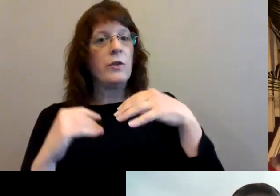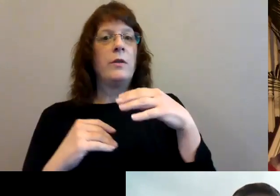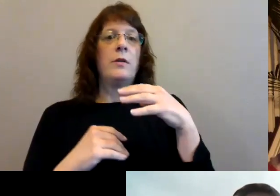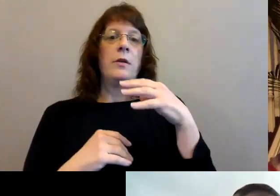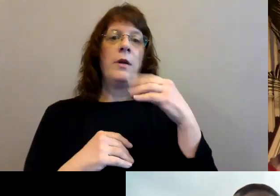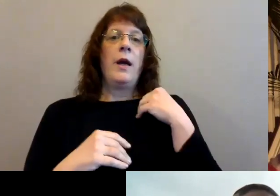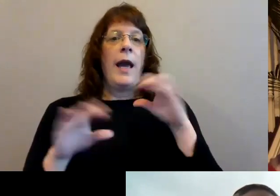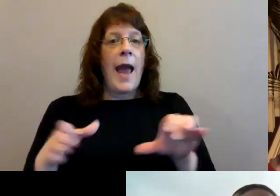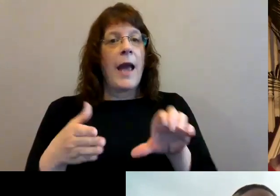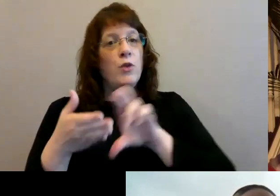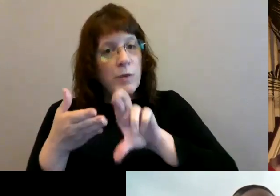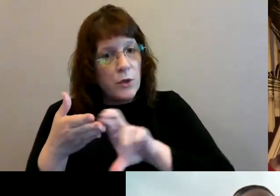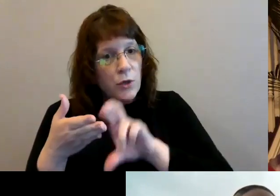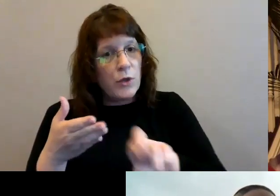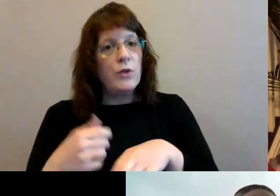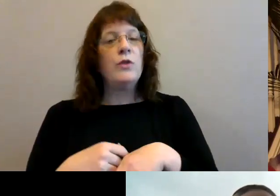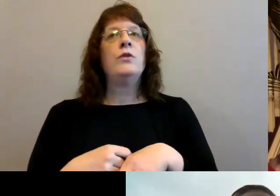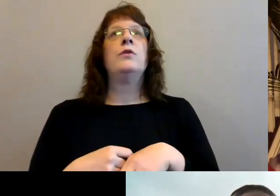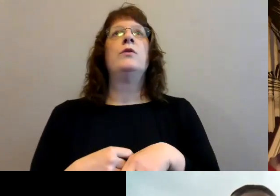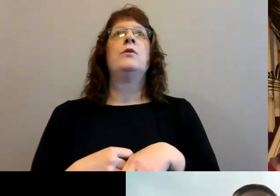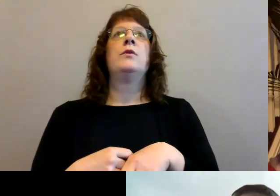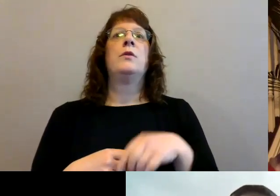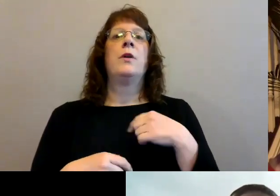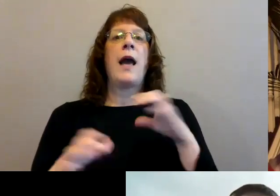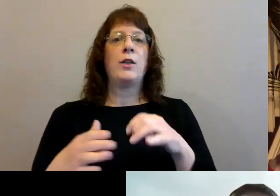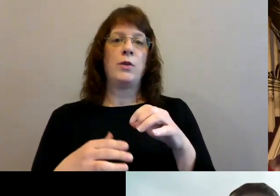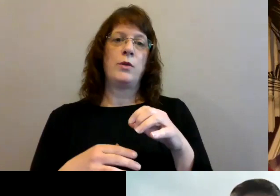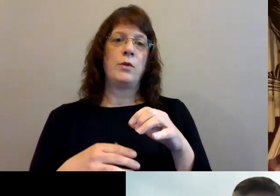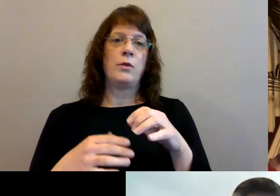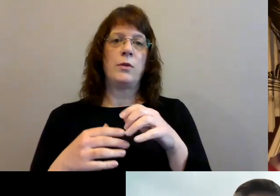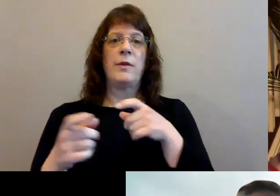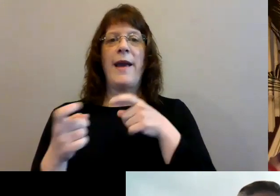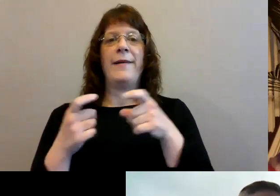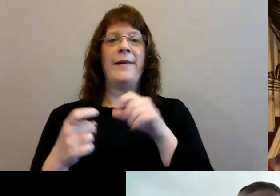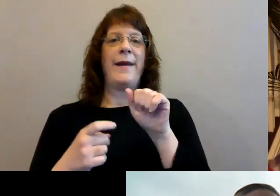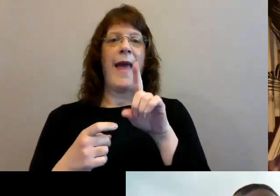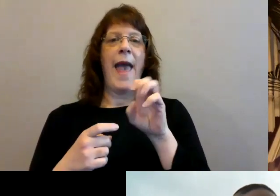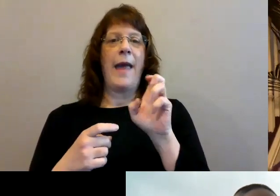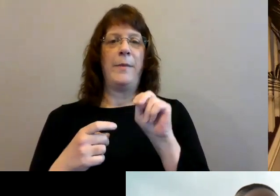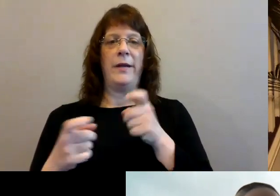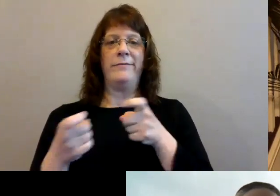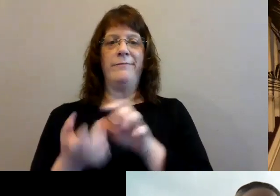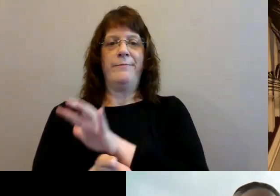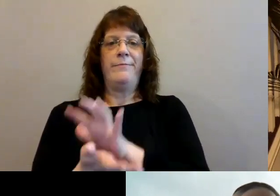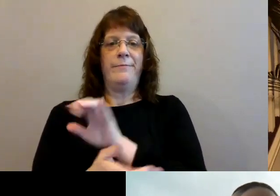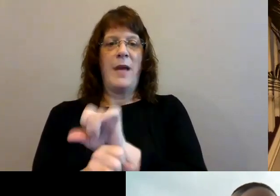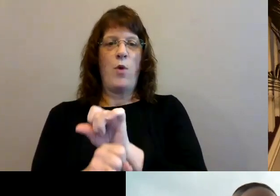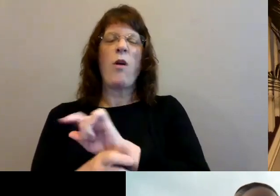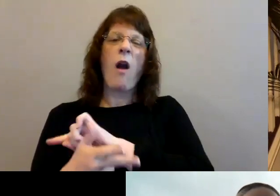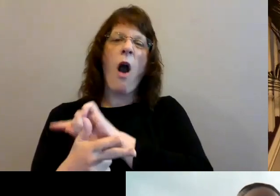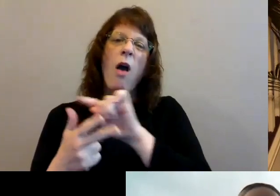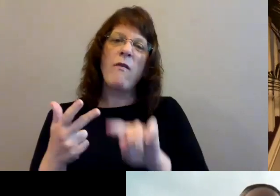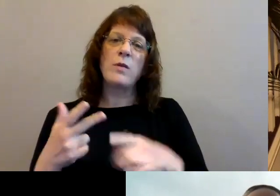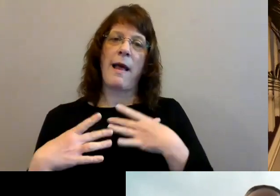do research, and I do administrative work. And so all of those I like, but